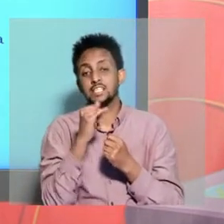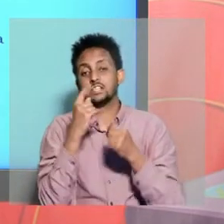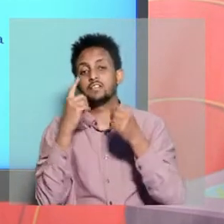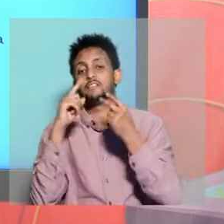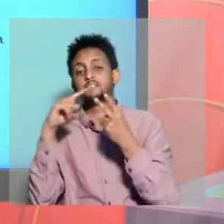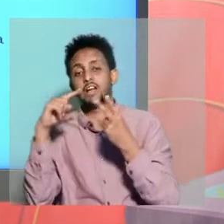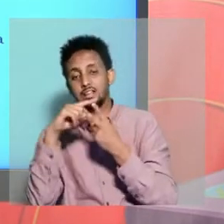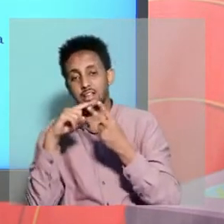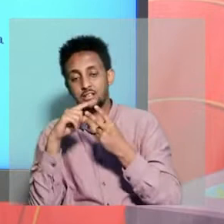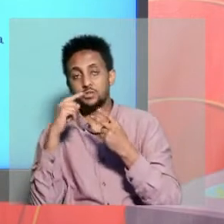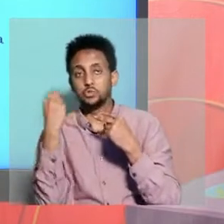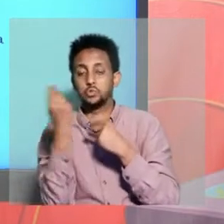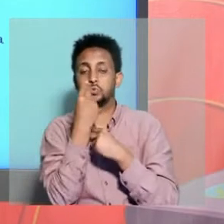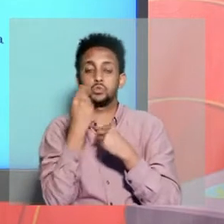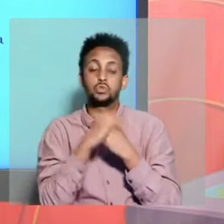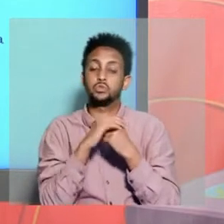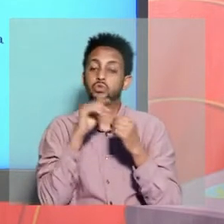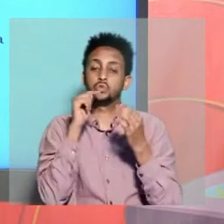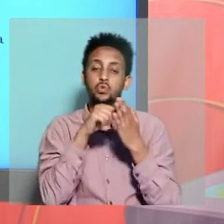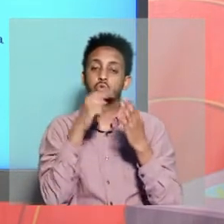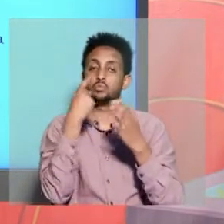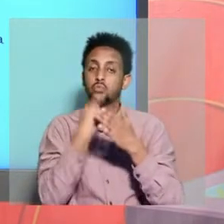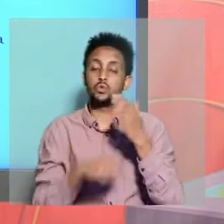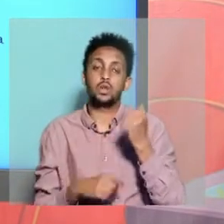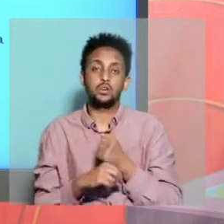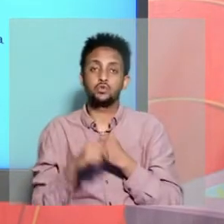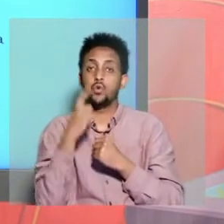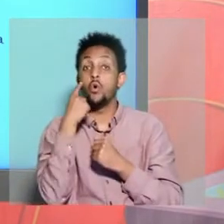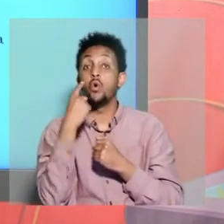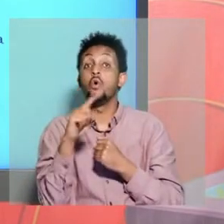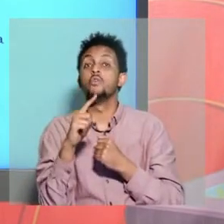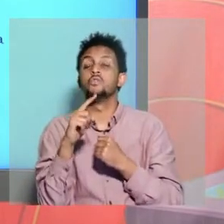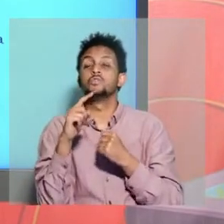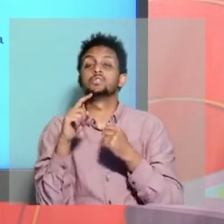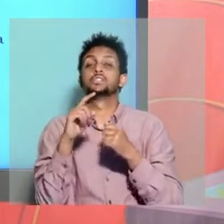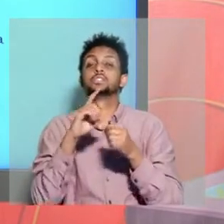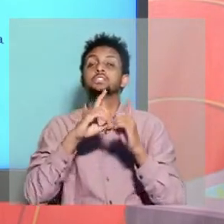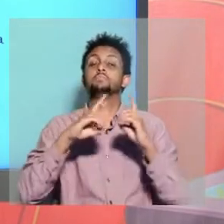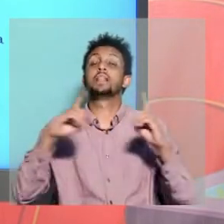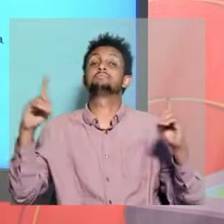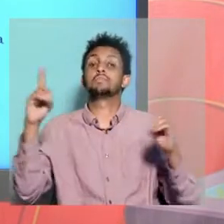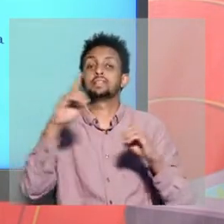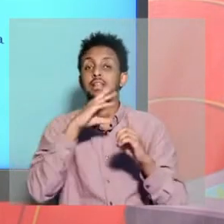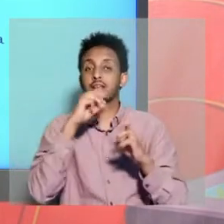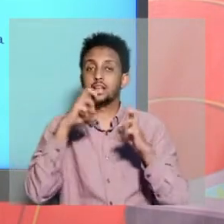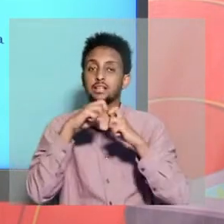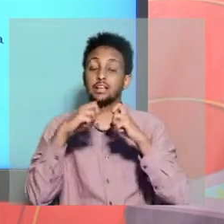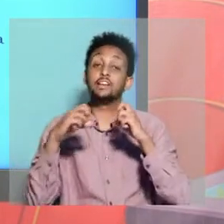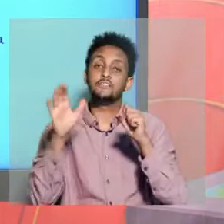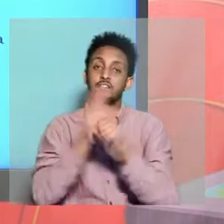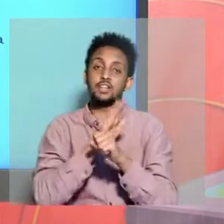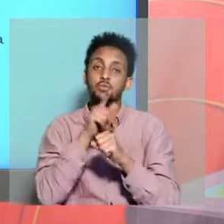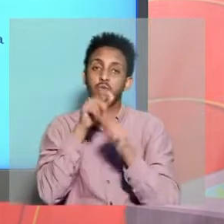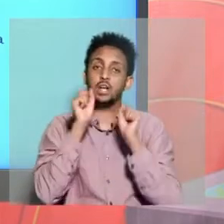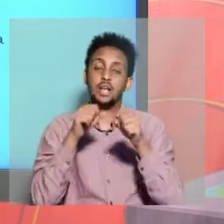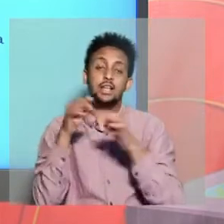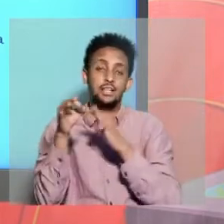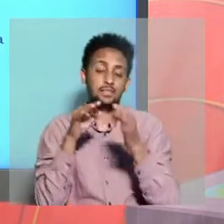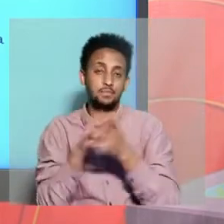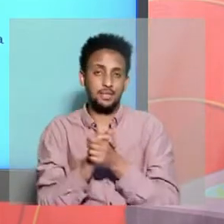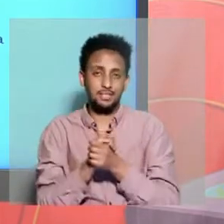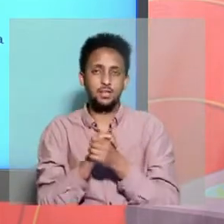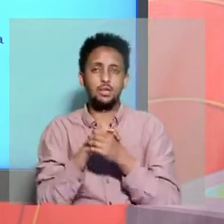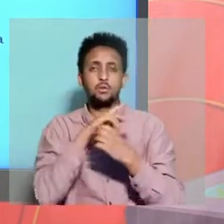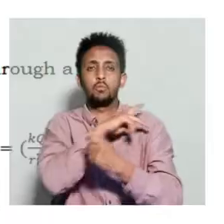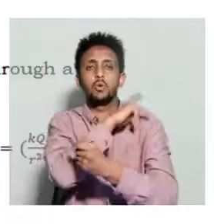as a vector. It's possible to use the dot products of displacement and electric field strengths so that you can express